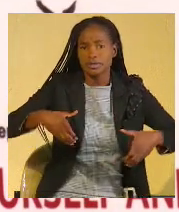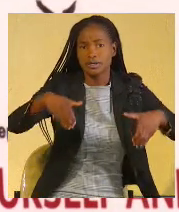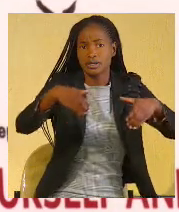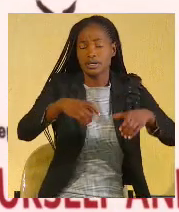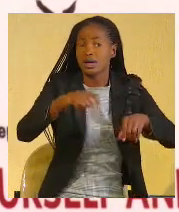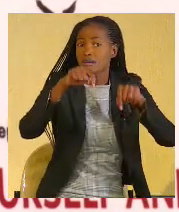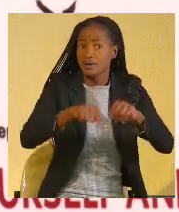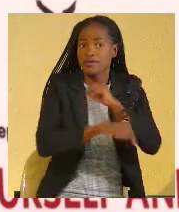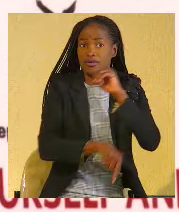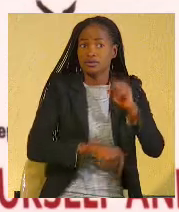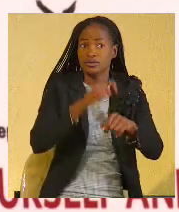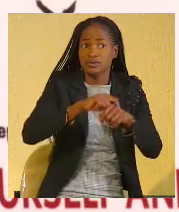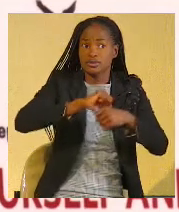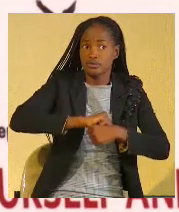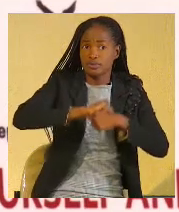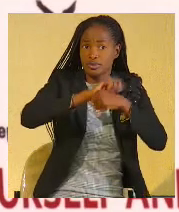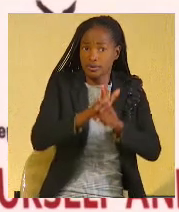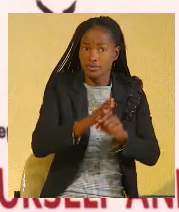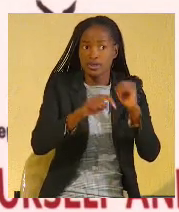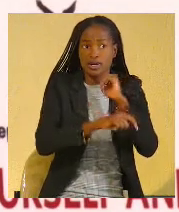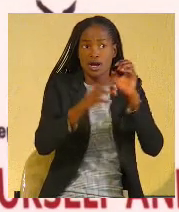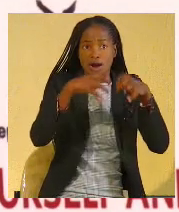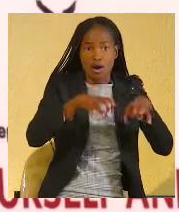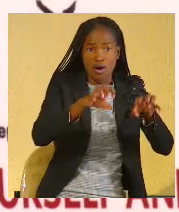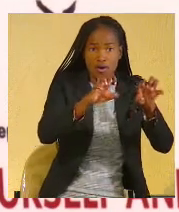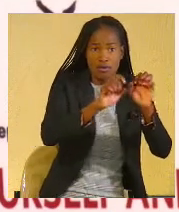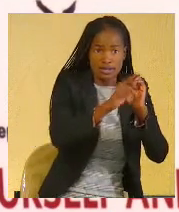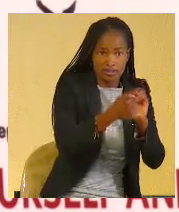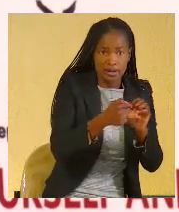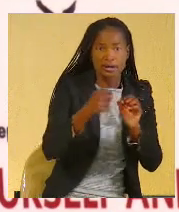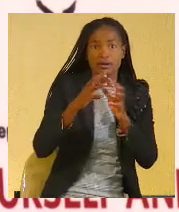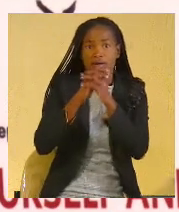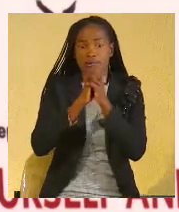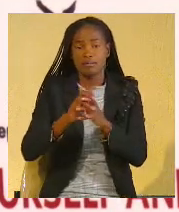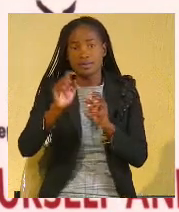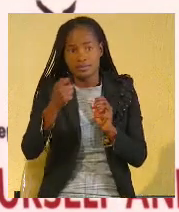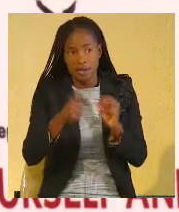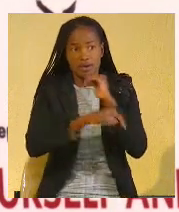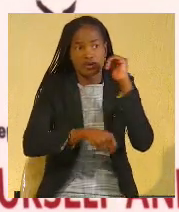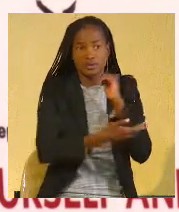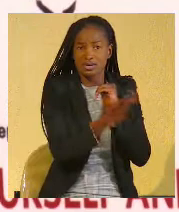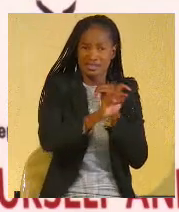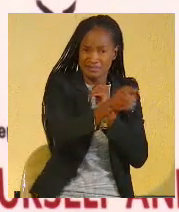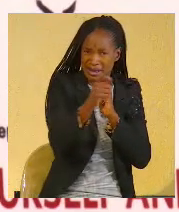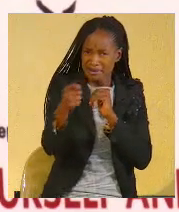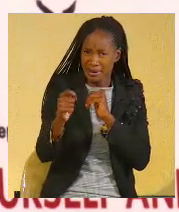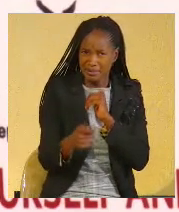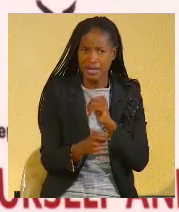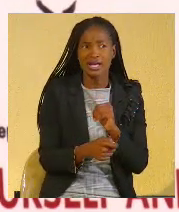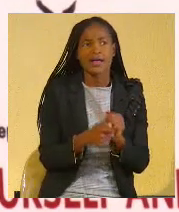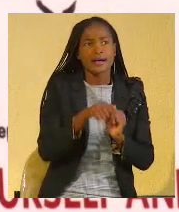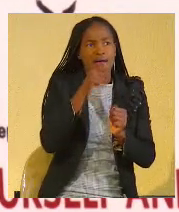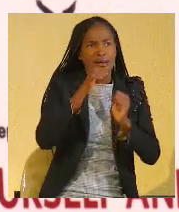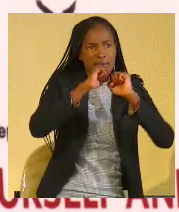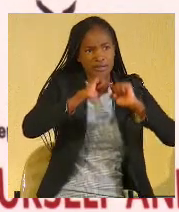emergency, as well as the lockdown in the Commerce and Irongo regions, to which it was extended to the whole of the country, and what adverse effects these